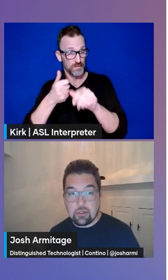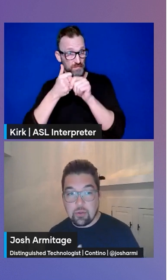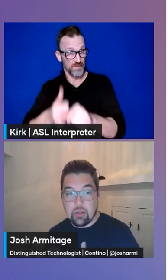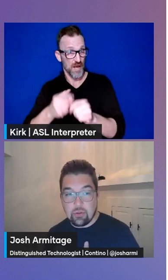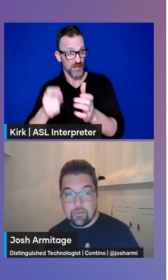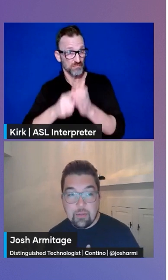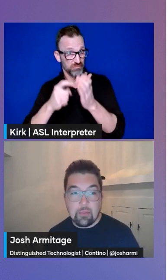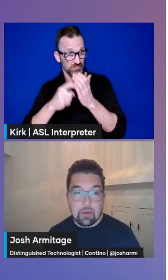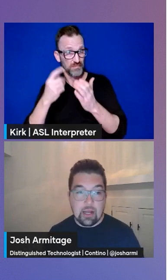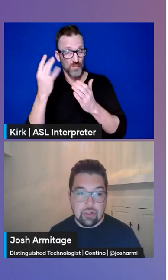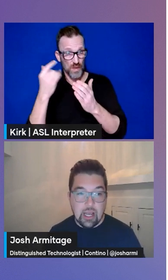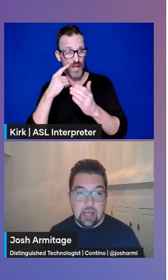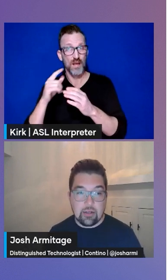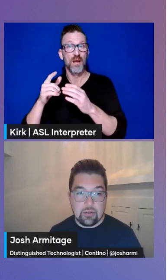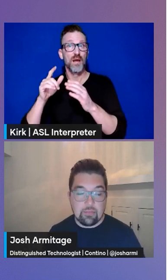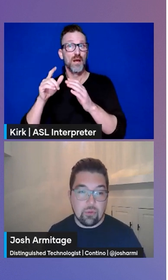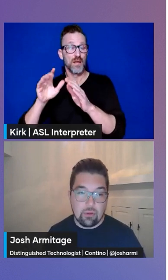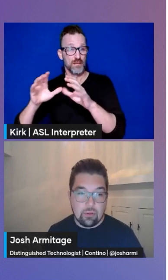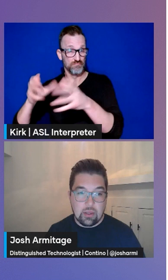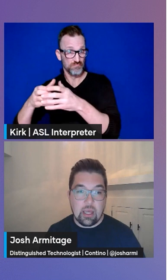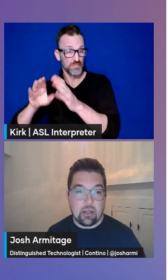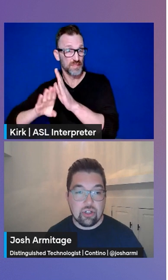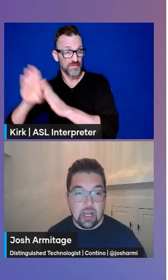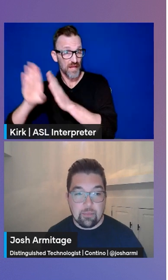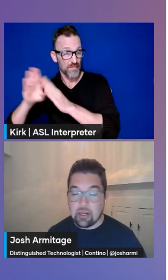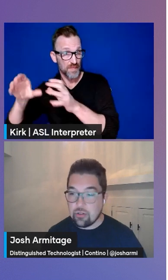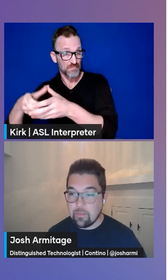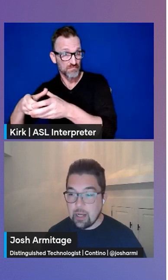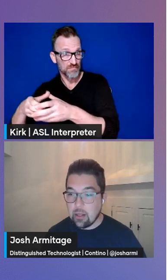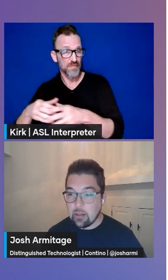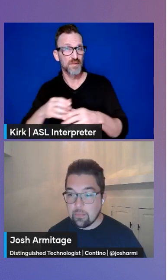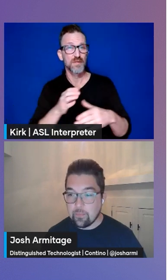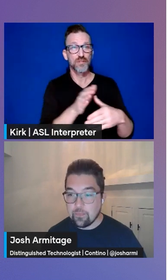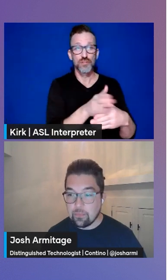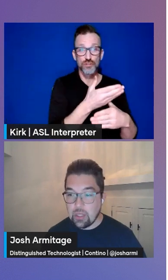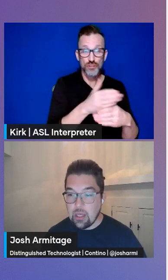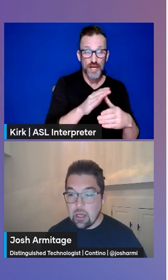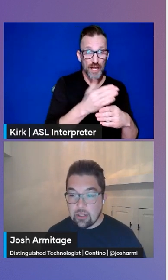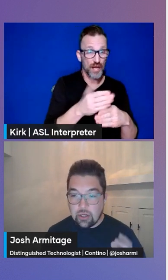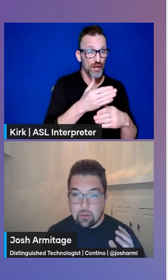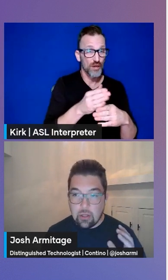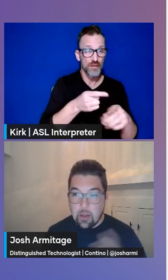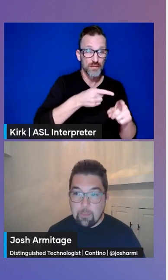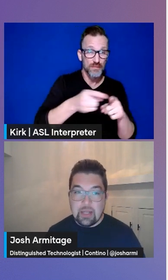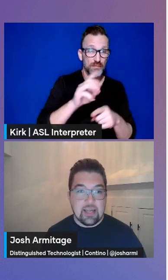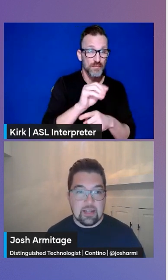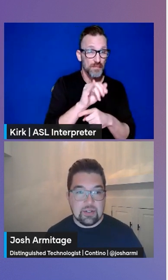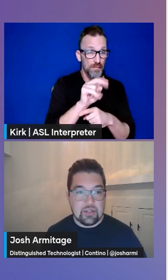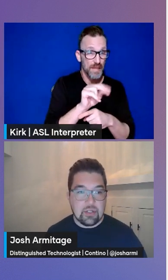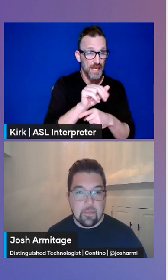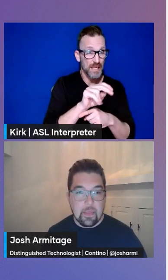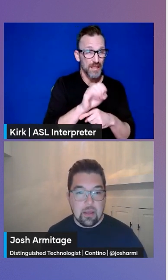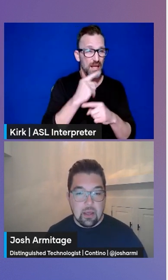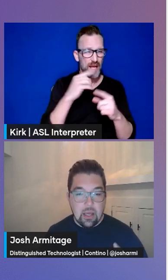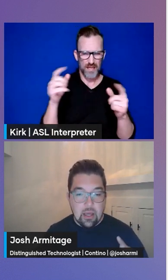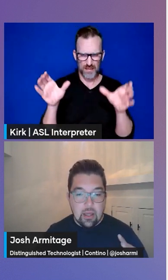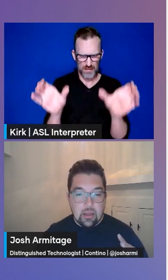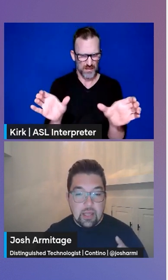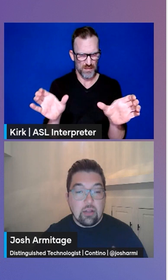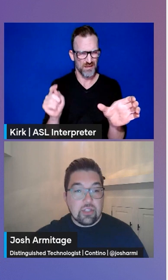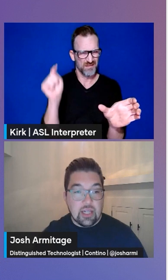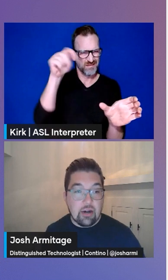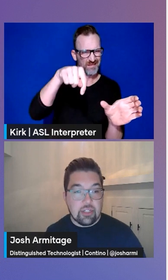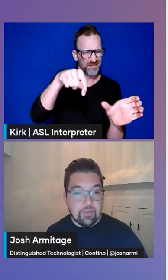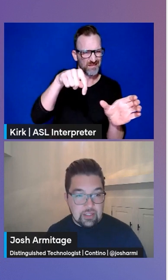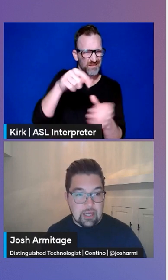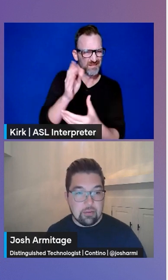lies between your development branch and the shared branch of mainline. So big tests, they